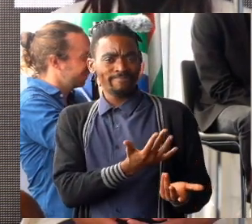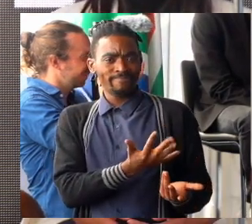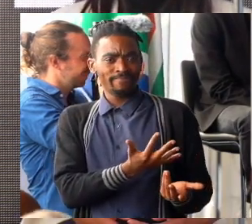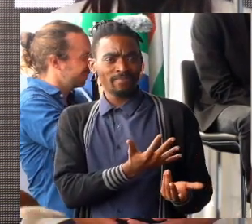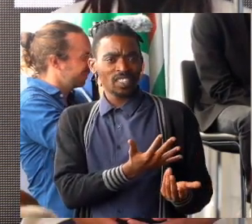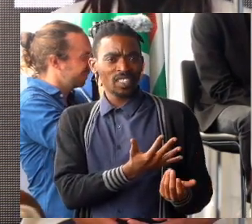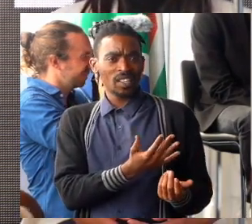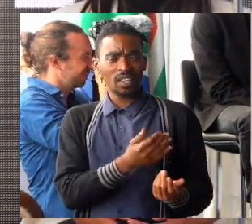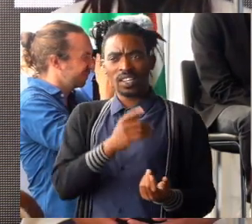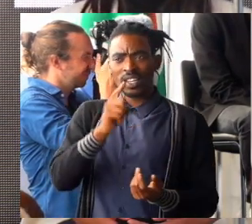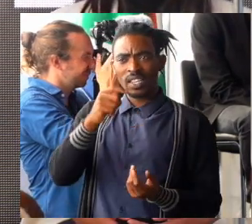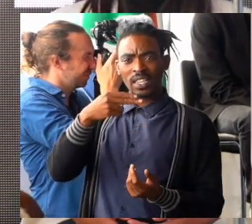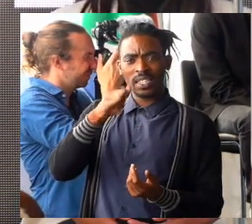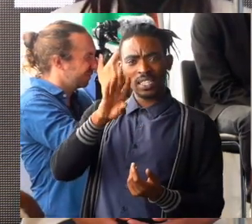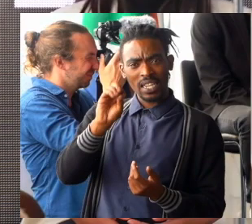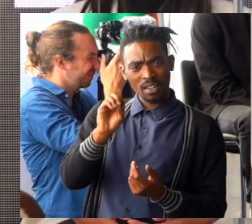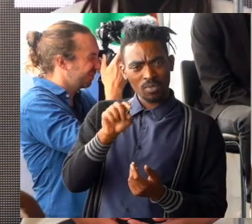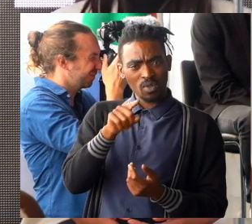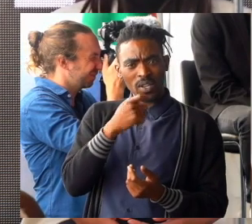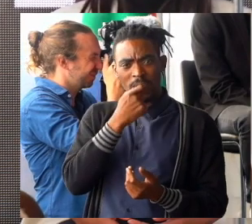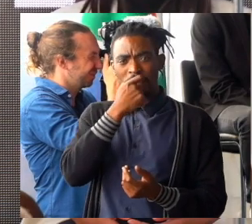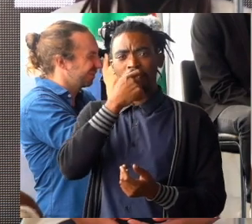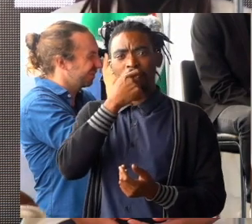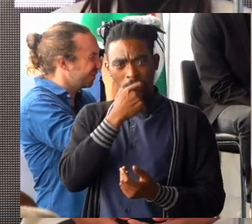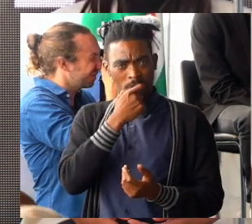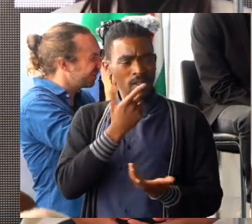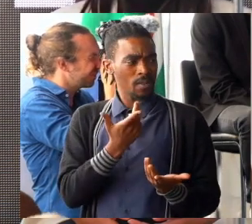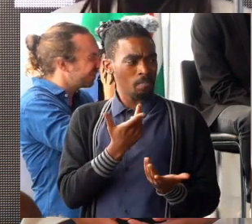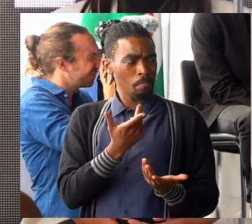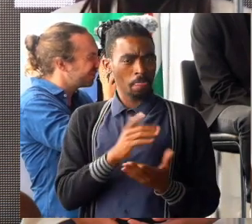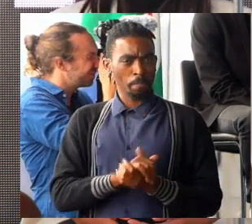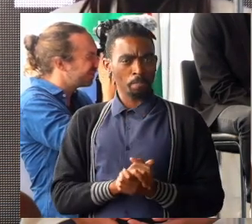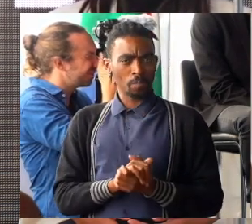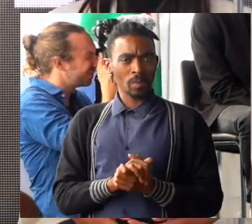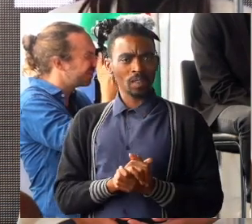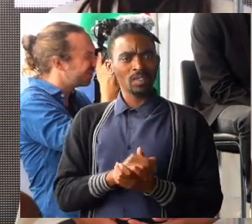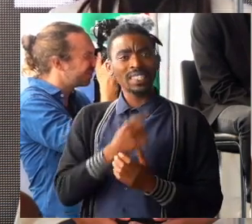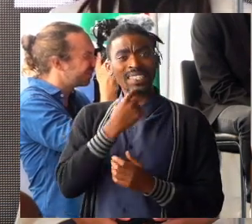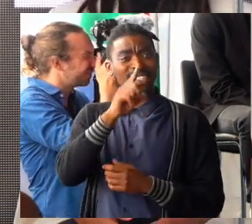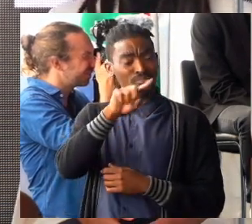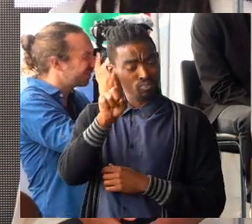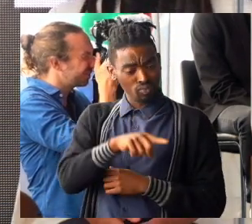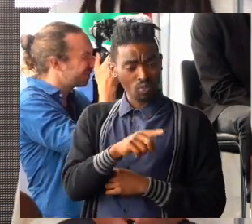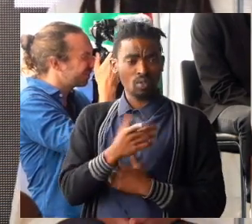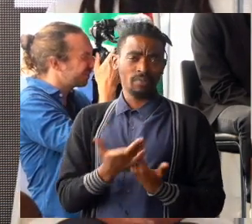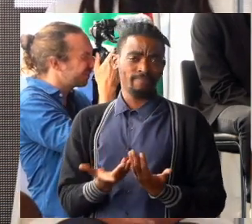on Tabo Bester's escape. They say it. They use that word. They say it was wrong,